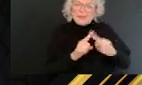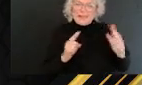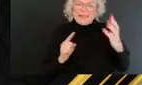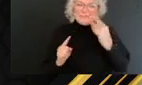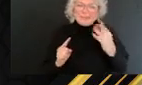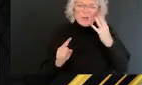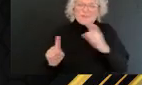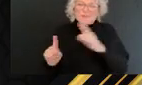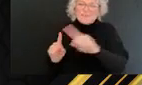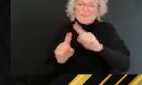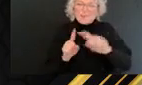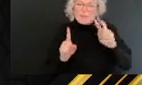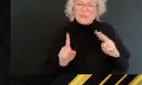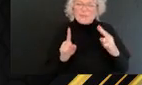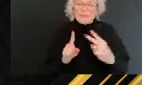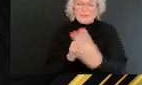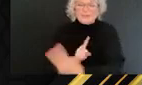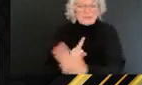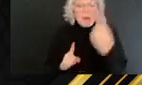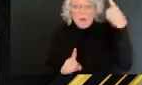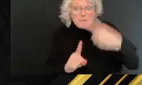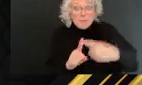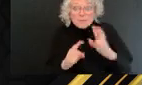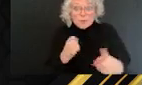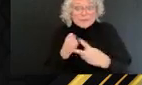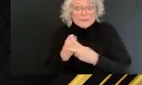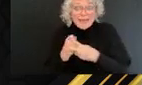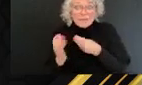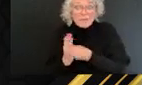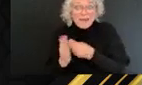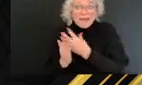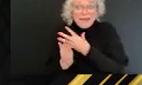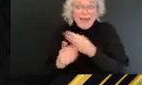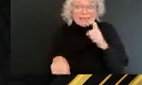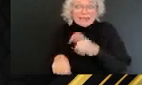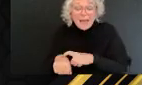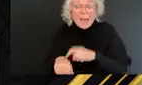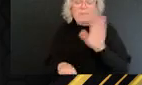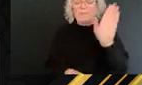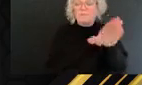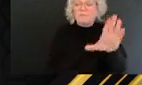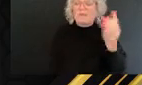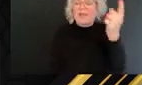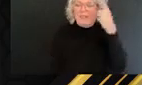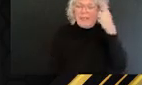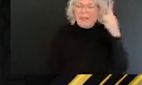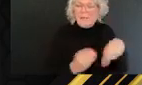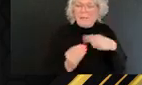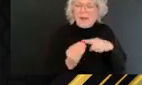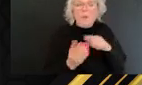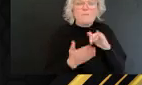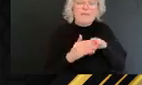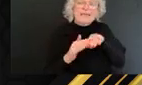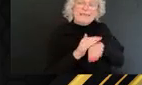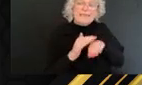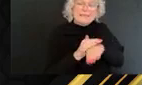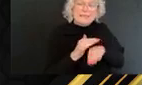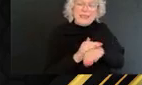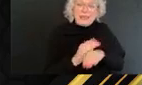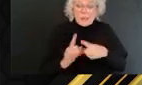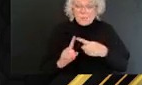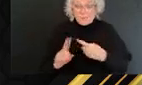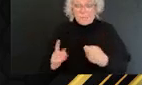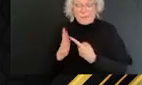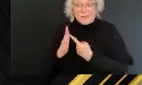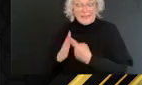perspectives. It also saves money and time. It is much easier to consider accessibility from